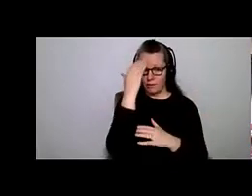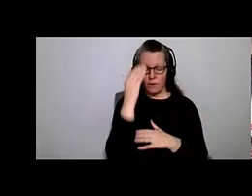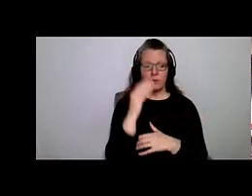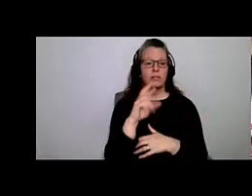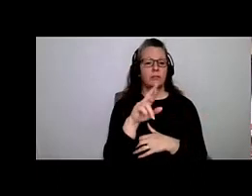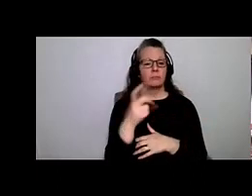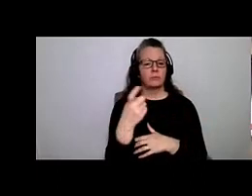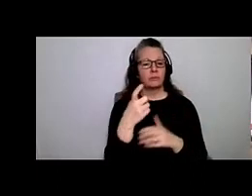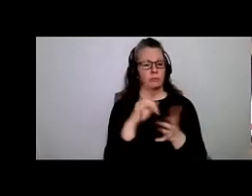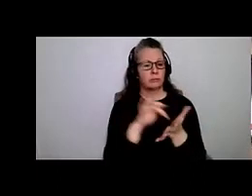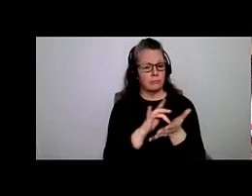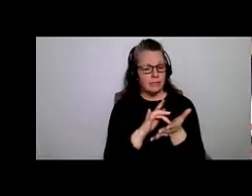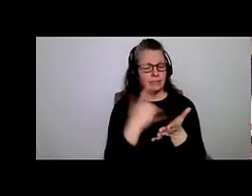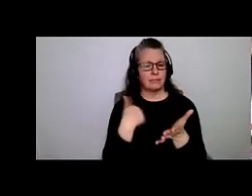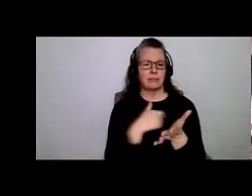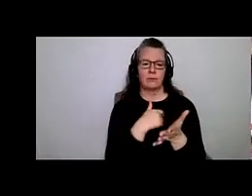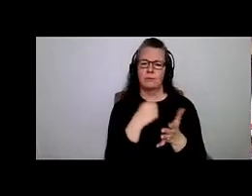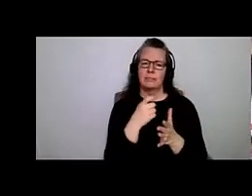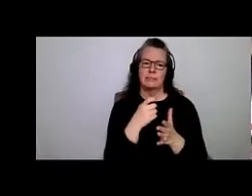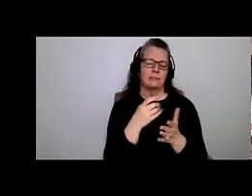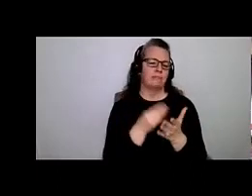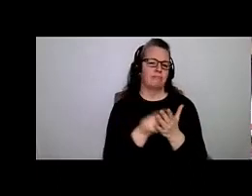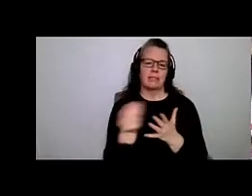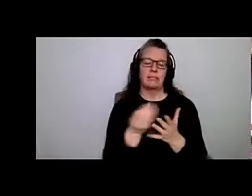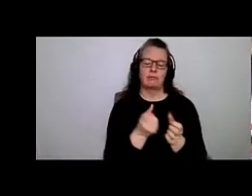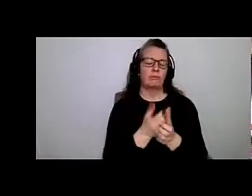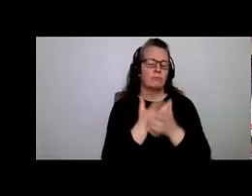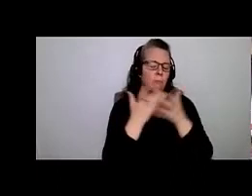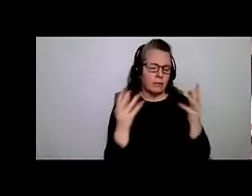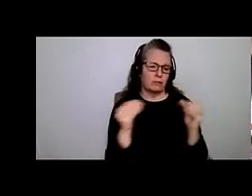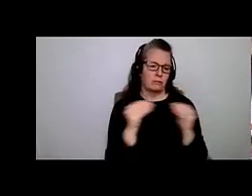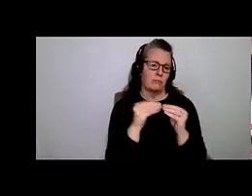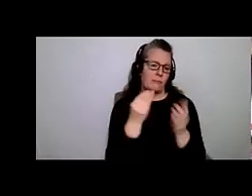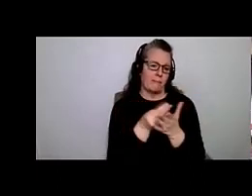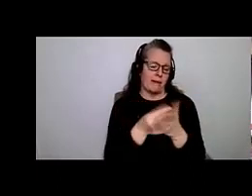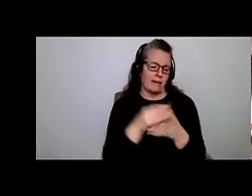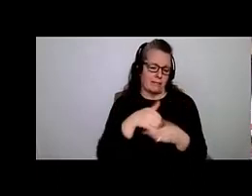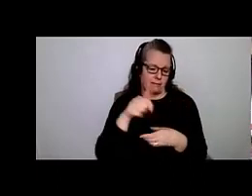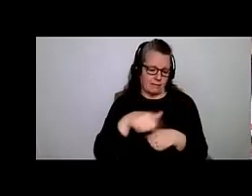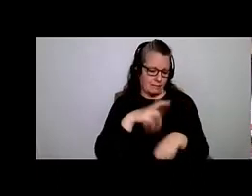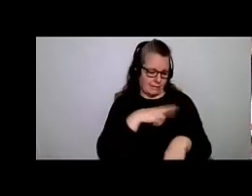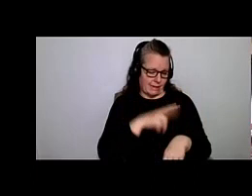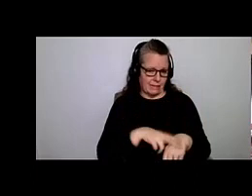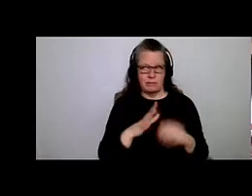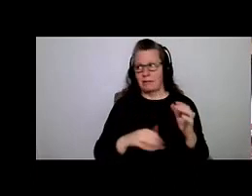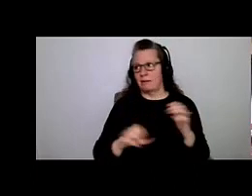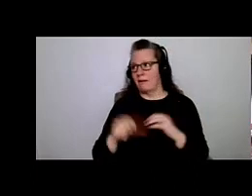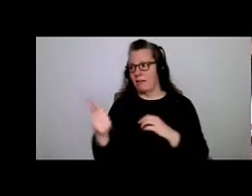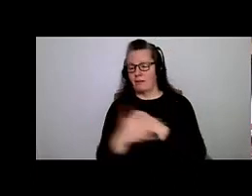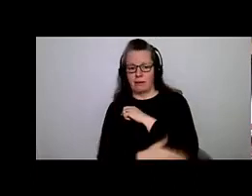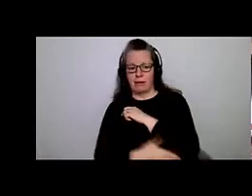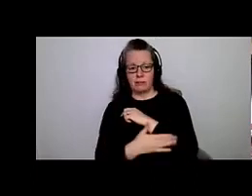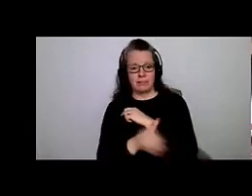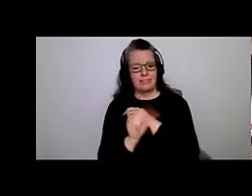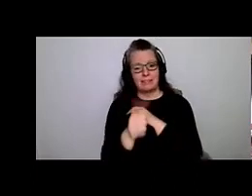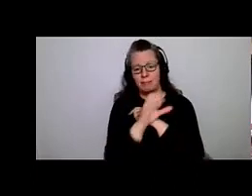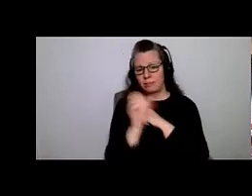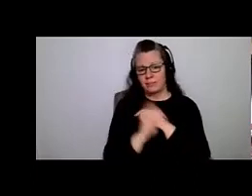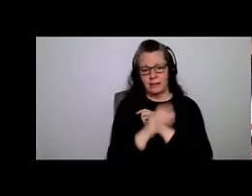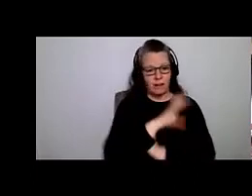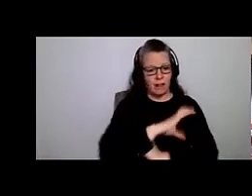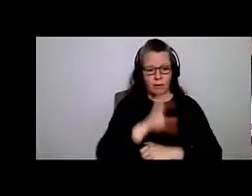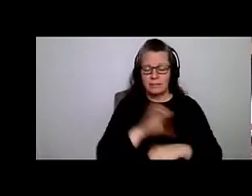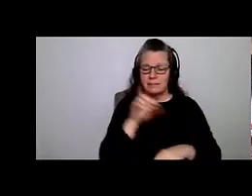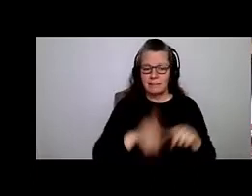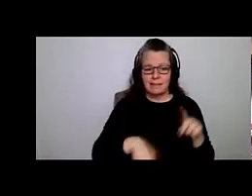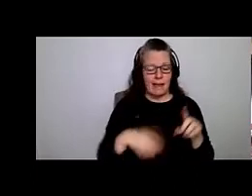drugs, we spend so much more in this nation than we do in other countries. We also have about 10% of Coloradans that are unable to fill a drug